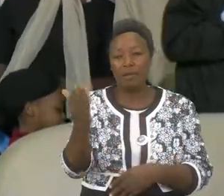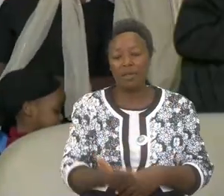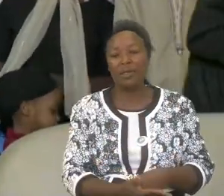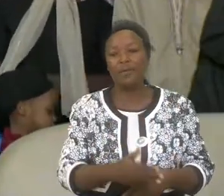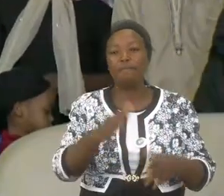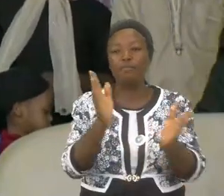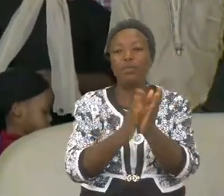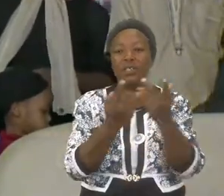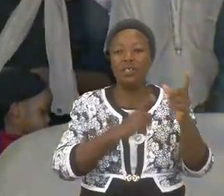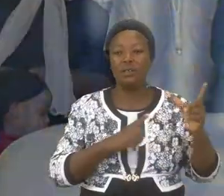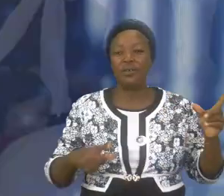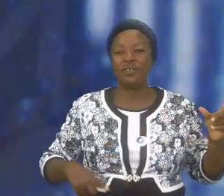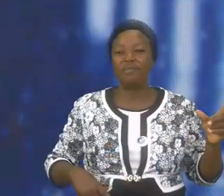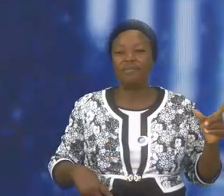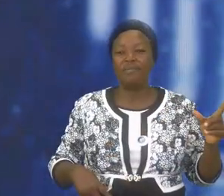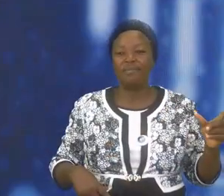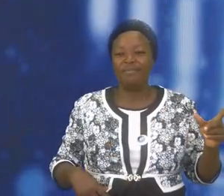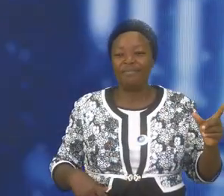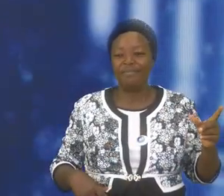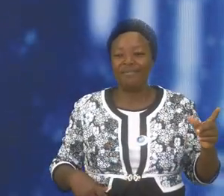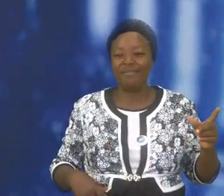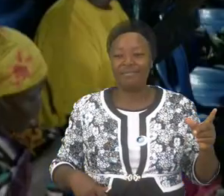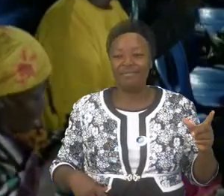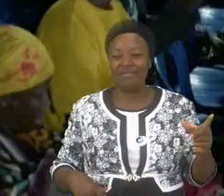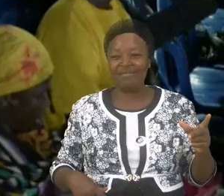If you believe, your mountain will move tonight.